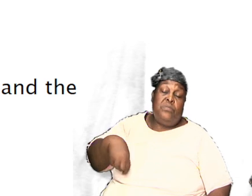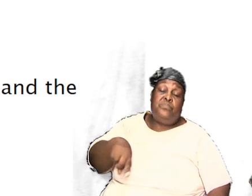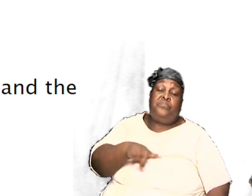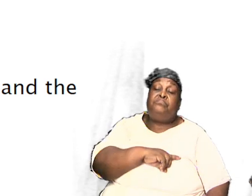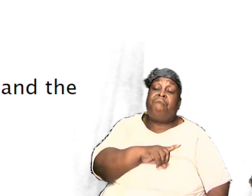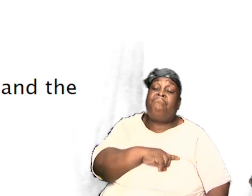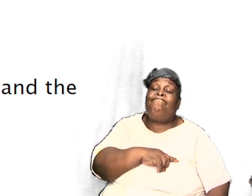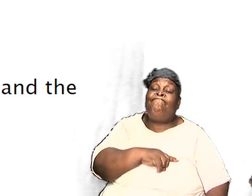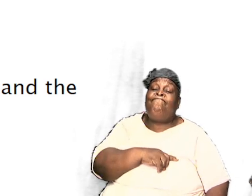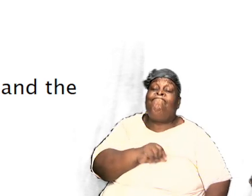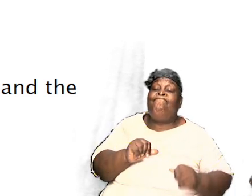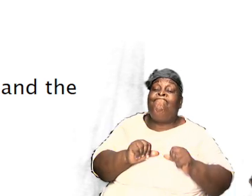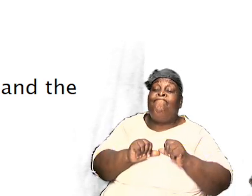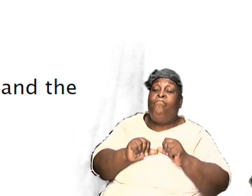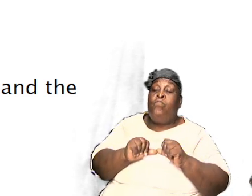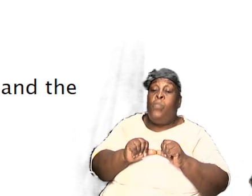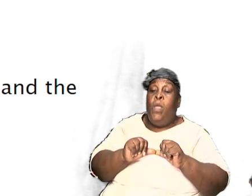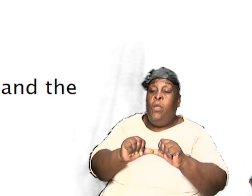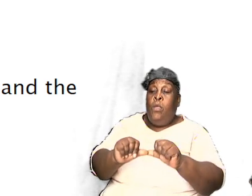go on